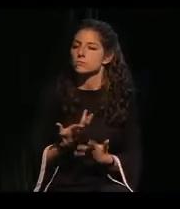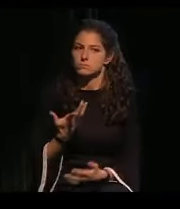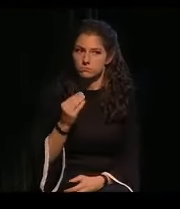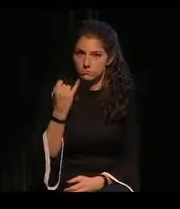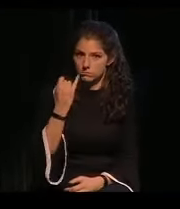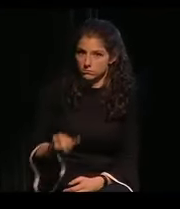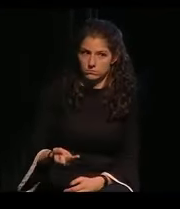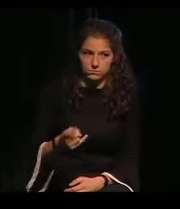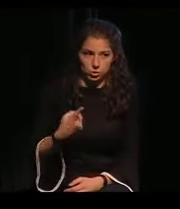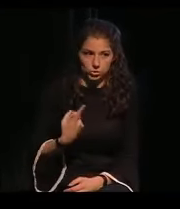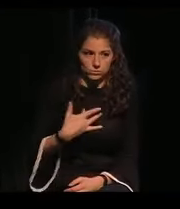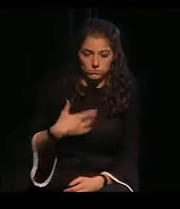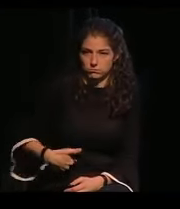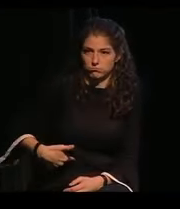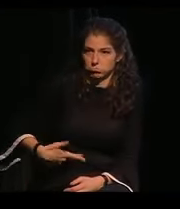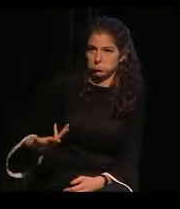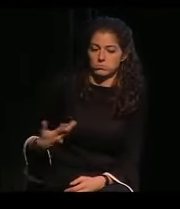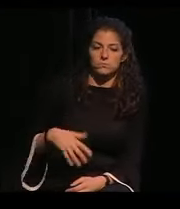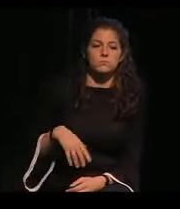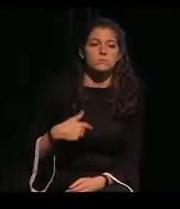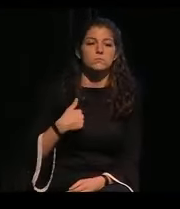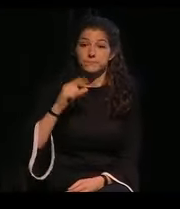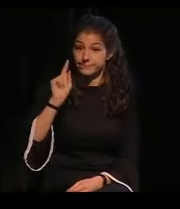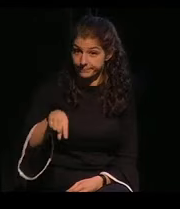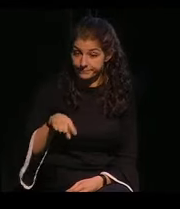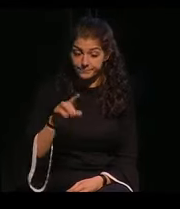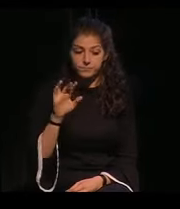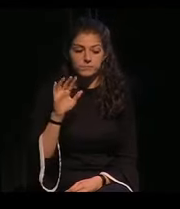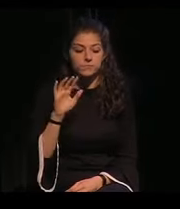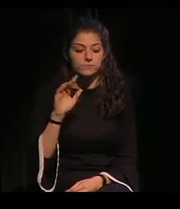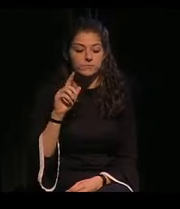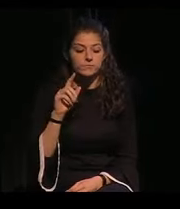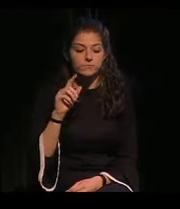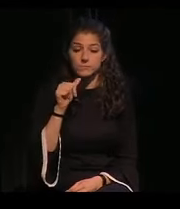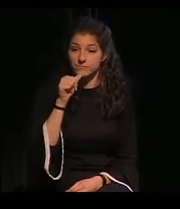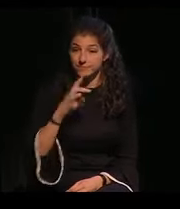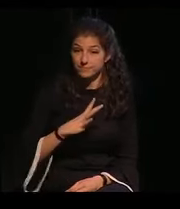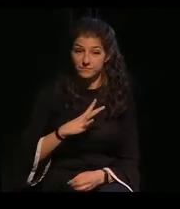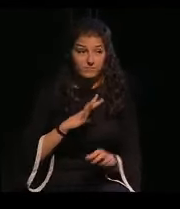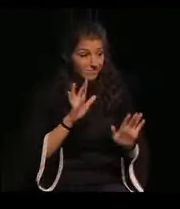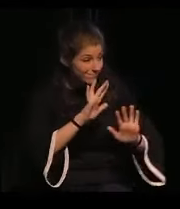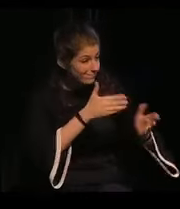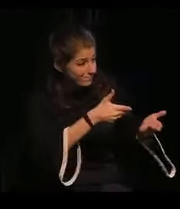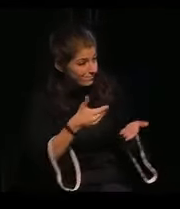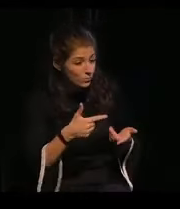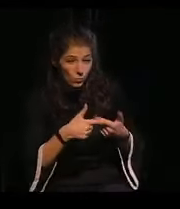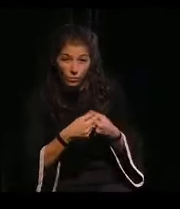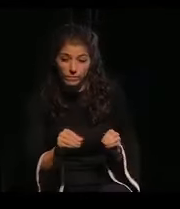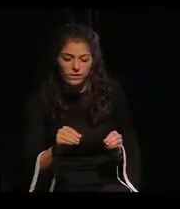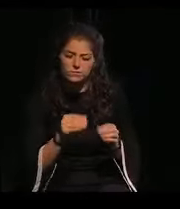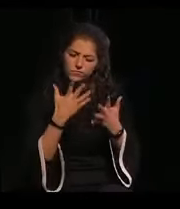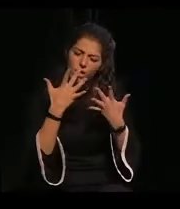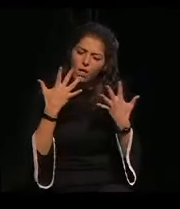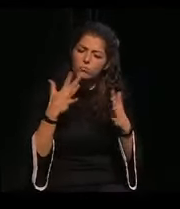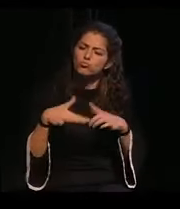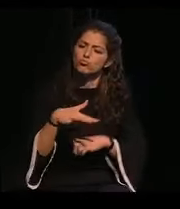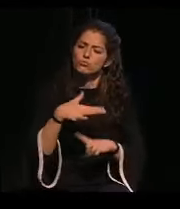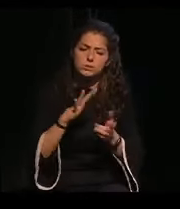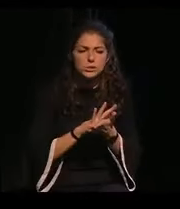no idea. I just had a feeling. So I went there, and the lady welcomed me into her office, very friendly